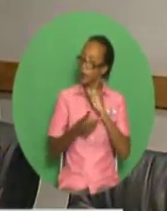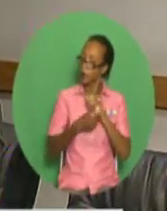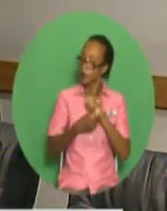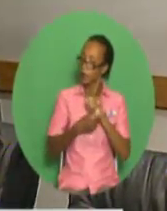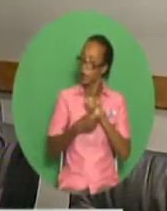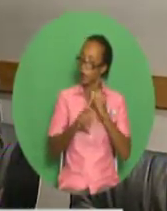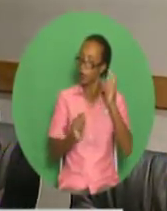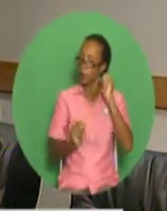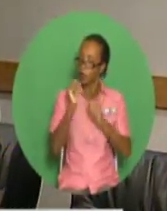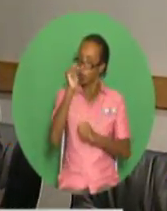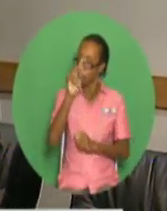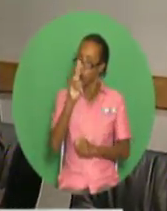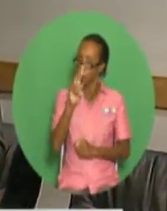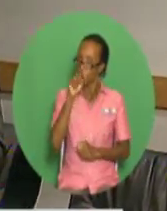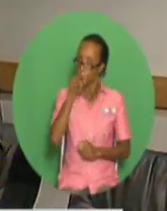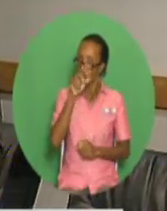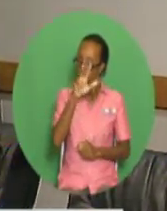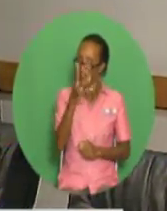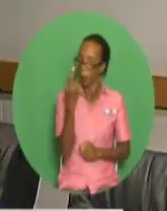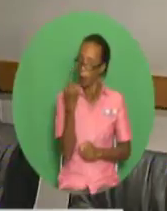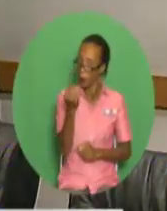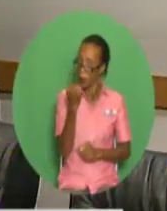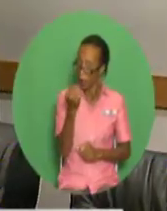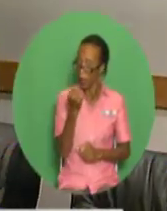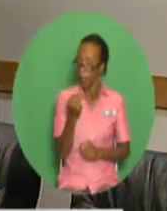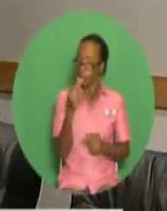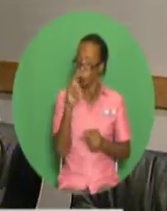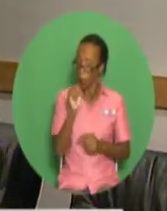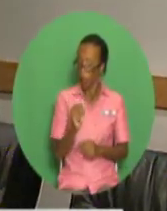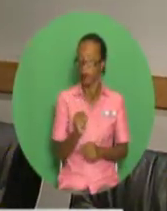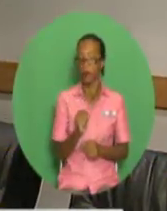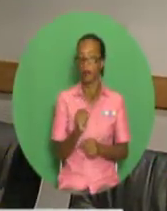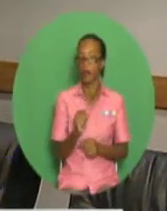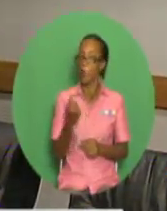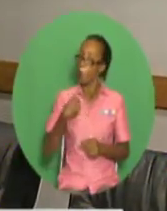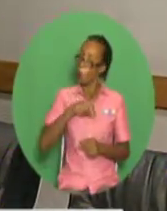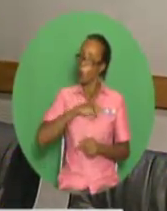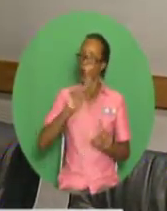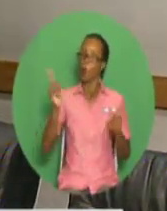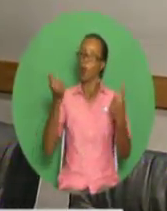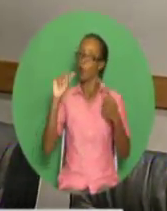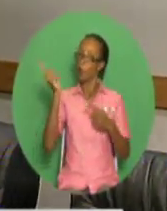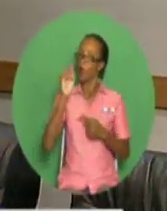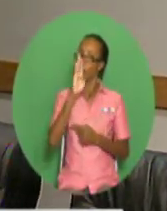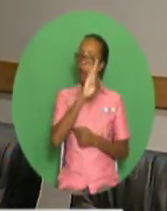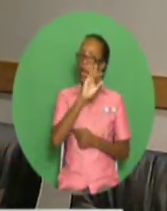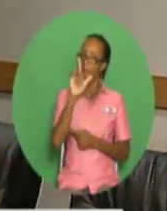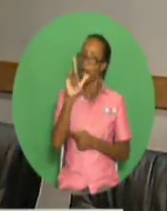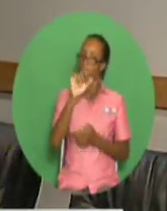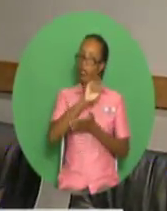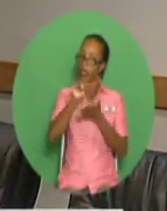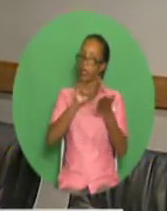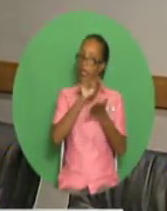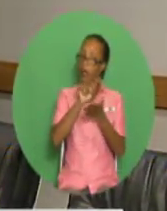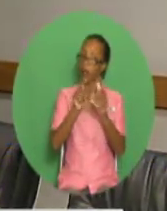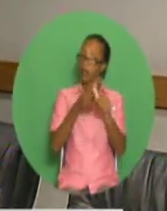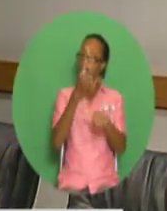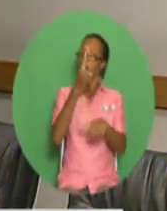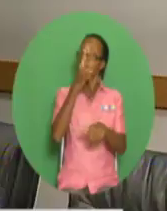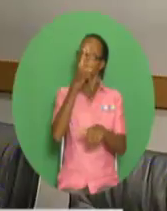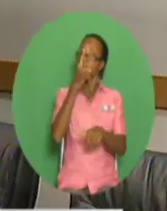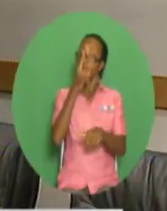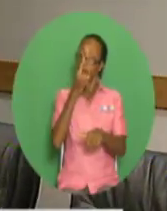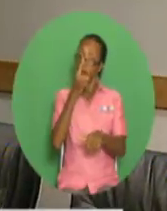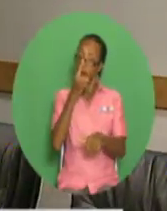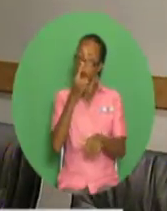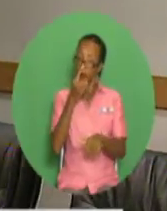the country $2.5 million US to host the finals, Madam Speaker. And we won it at the Brian Lara Stadium. So the first major tournament that the Brian Lara